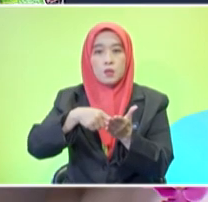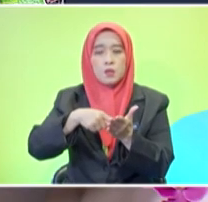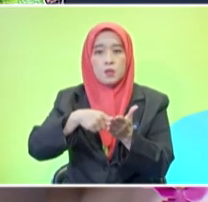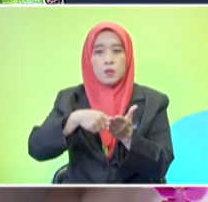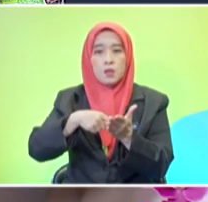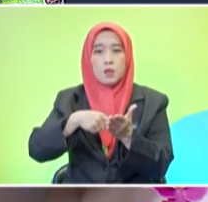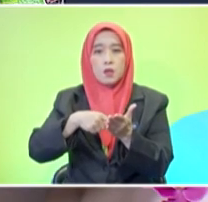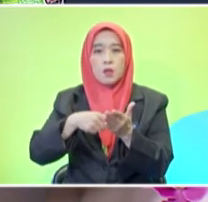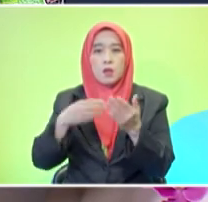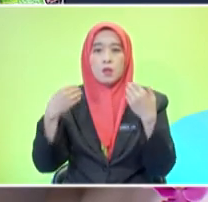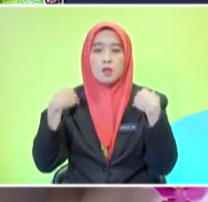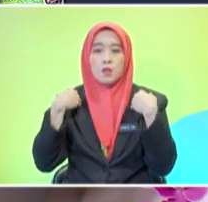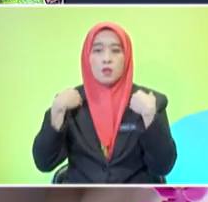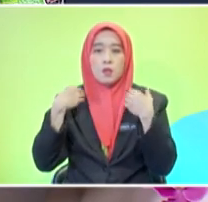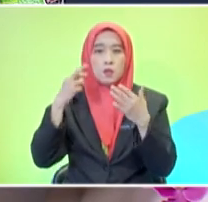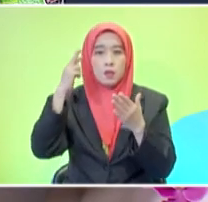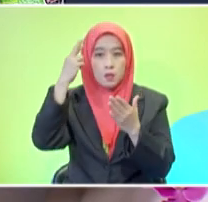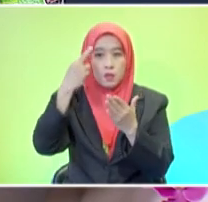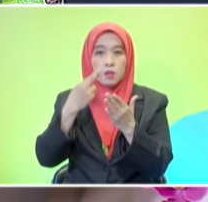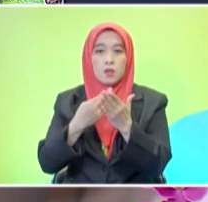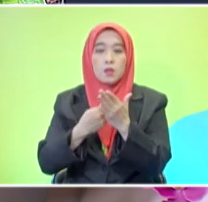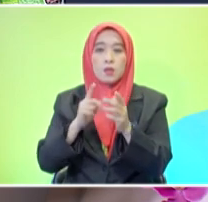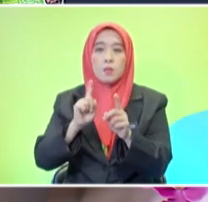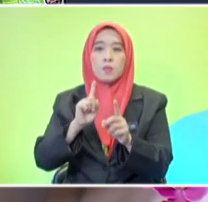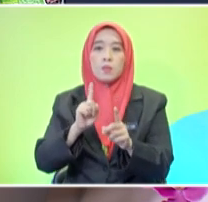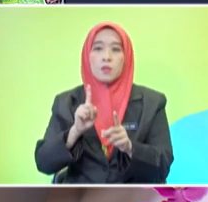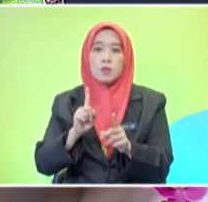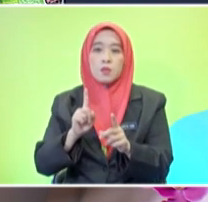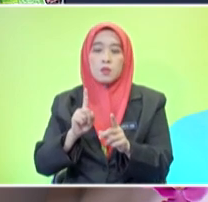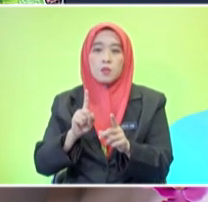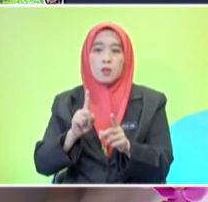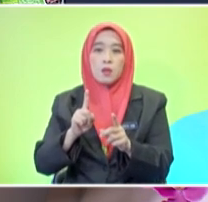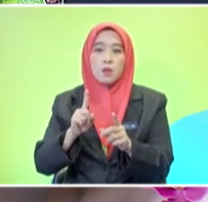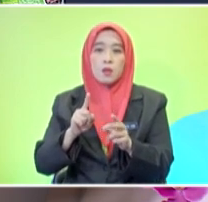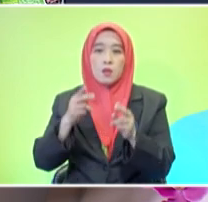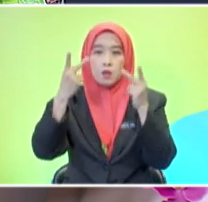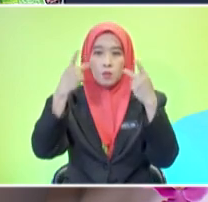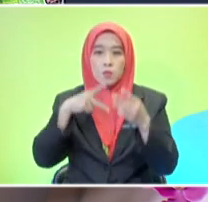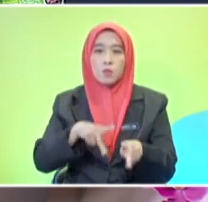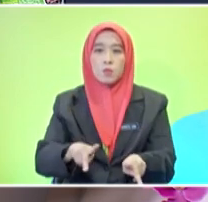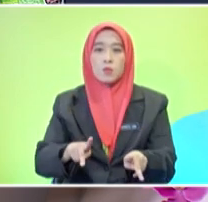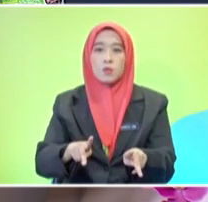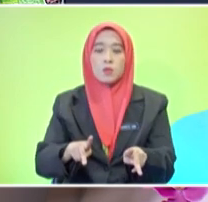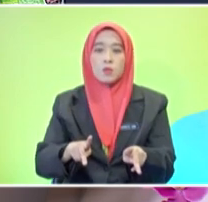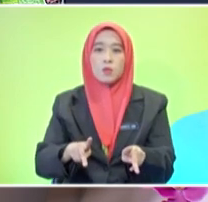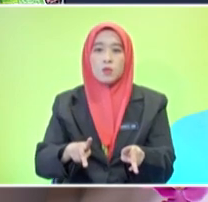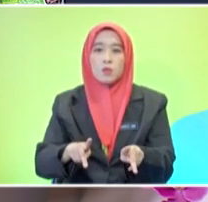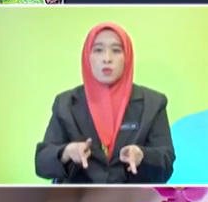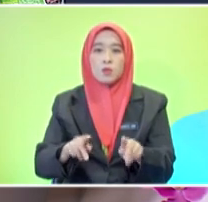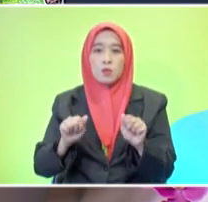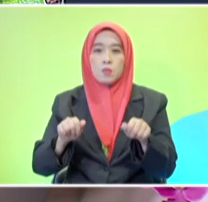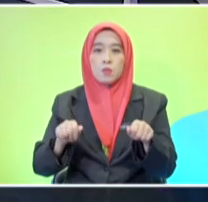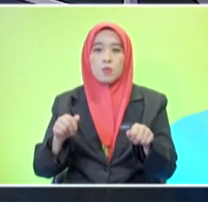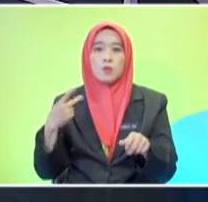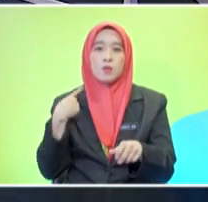the responding variable, okay, which is the result. So, as you can see